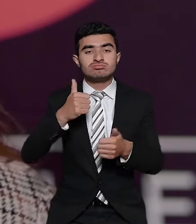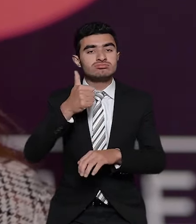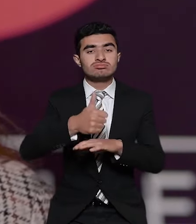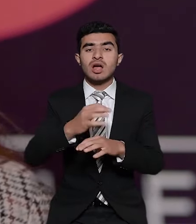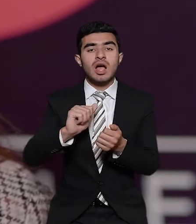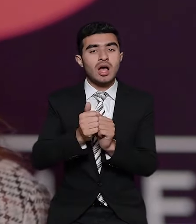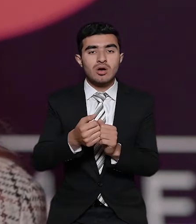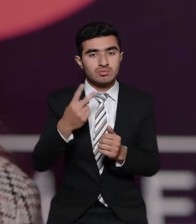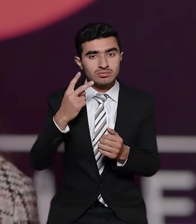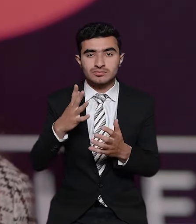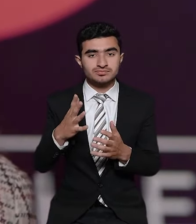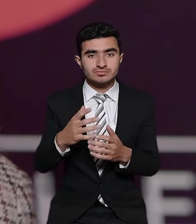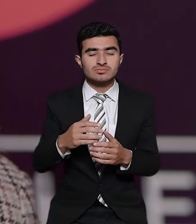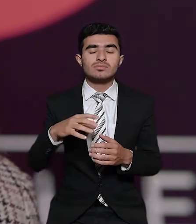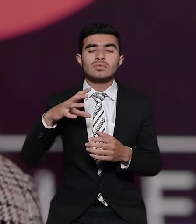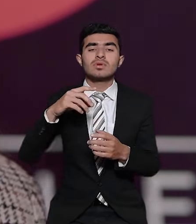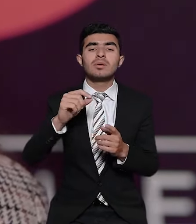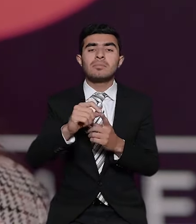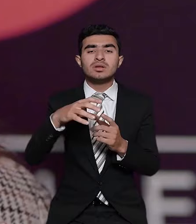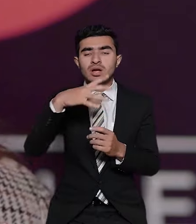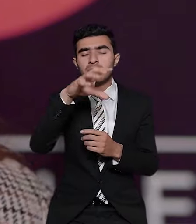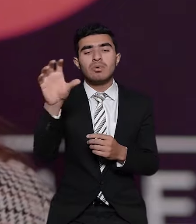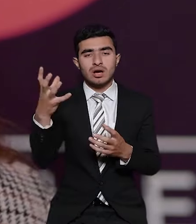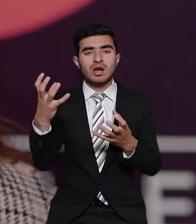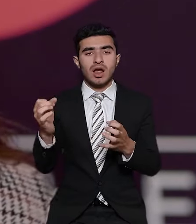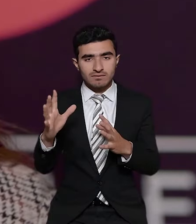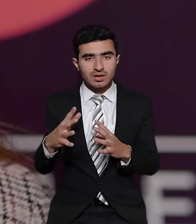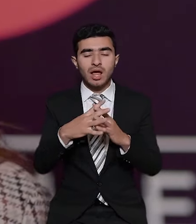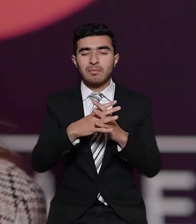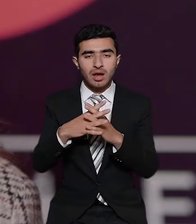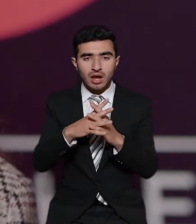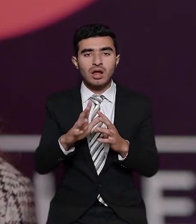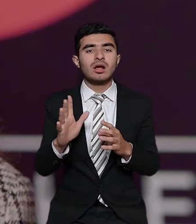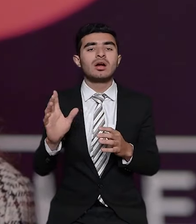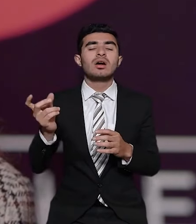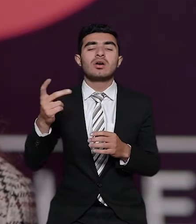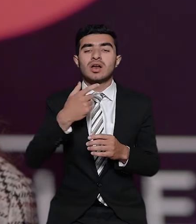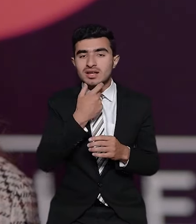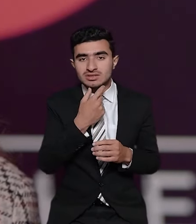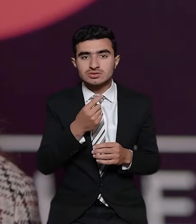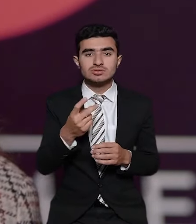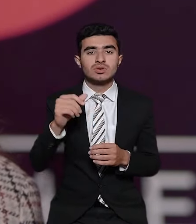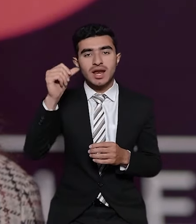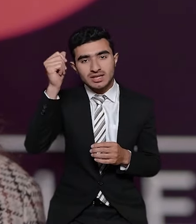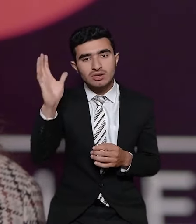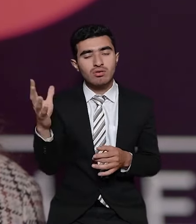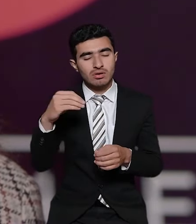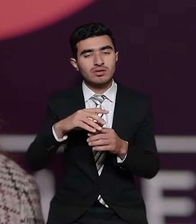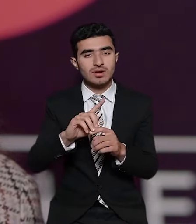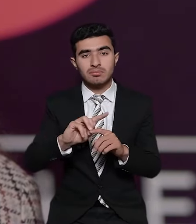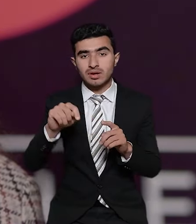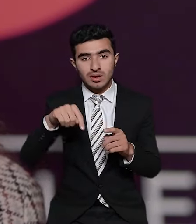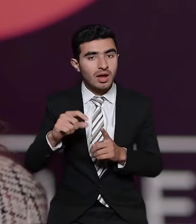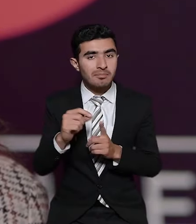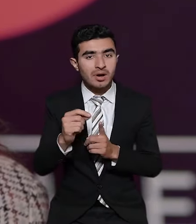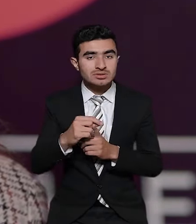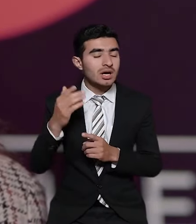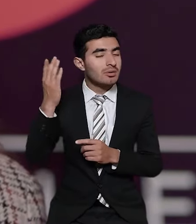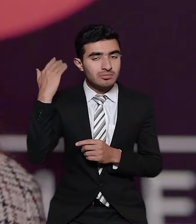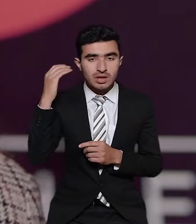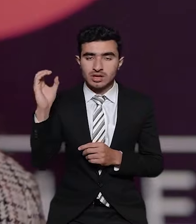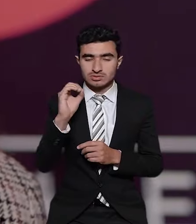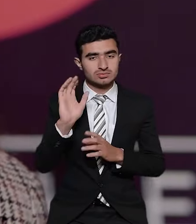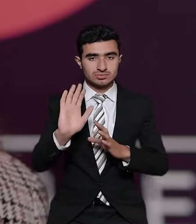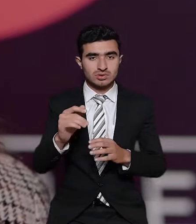jo Indian writers ne likhe hue hain, Western writers ne likhe hue hain, lekin hamare paas koi Pakistani apni book nahi thi jo hamare